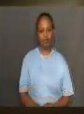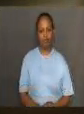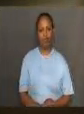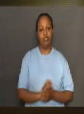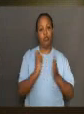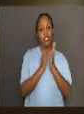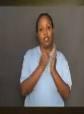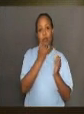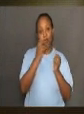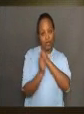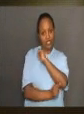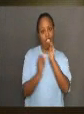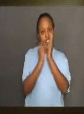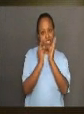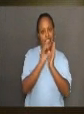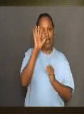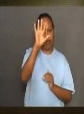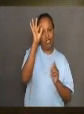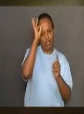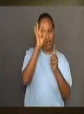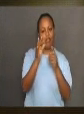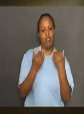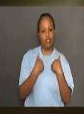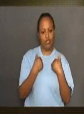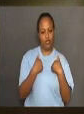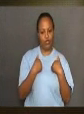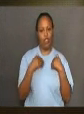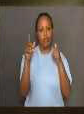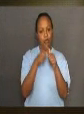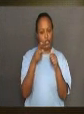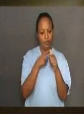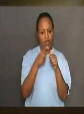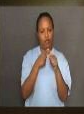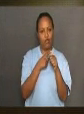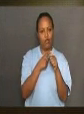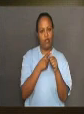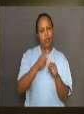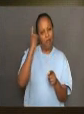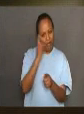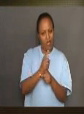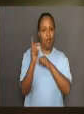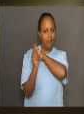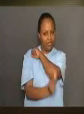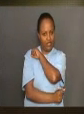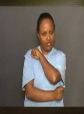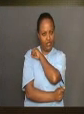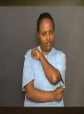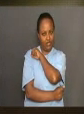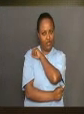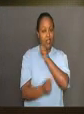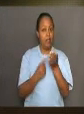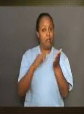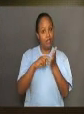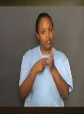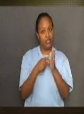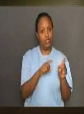Criminal law has 5 objectives. The first is retribution, which